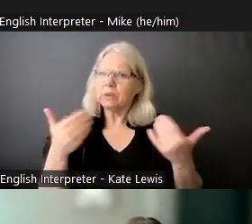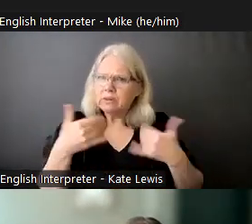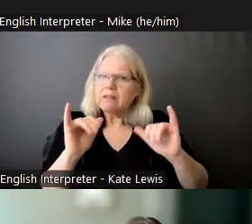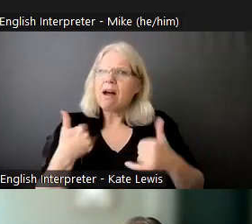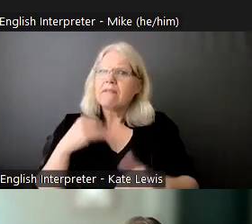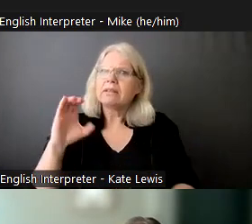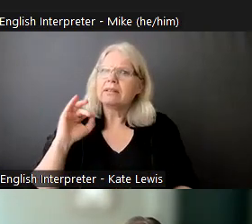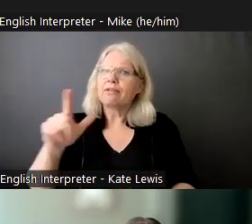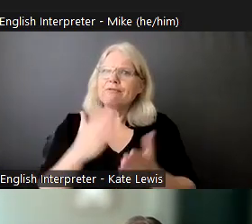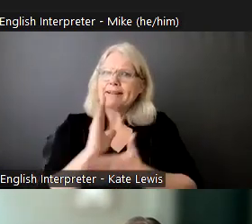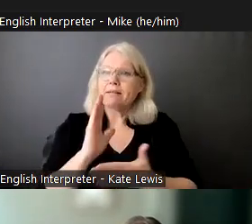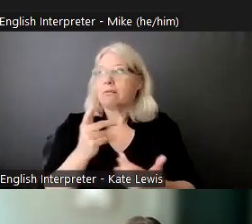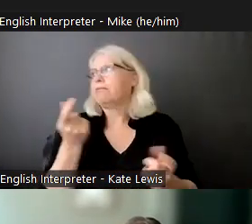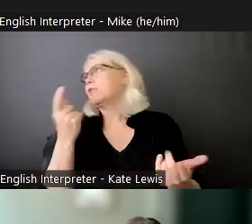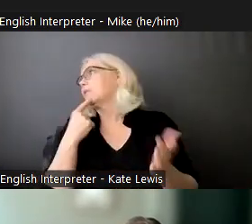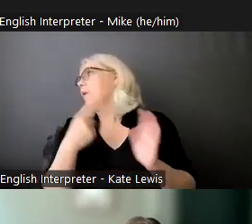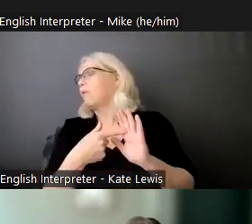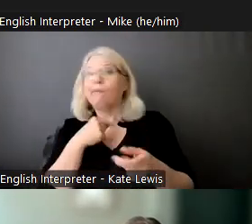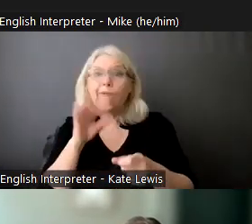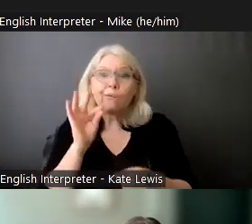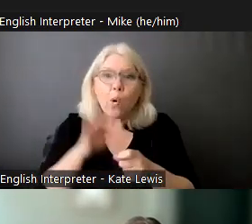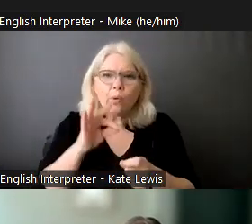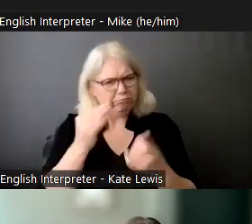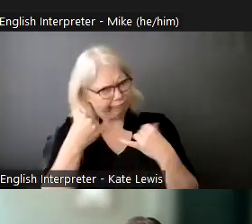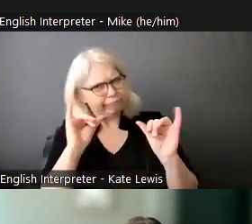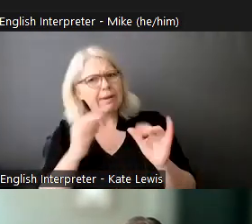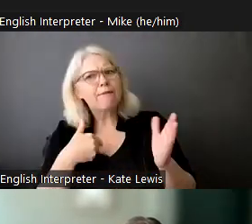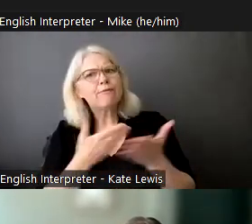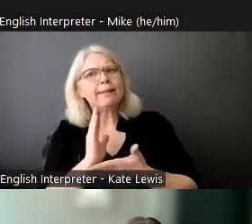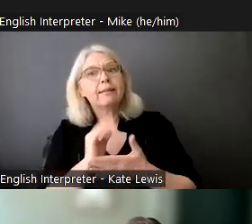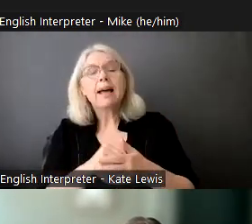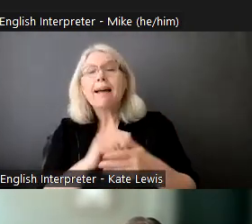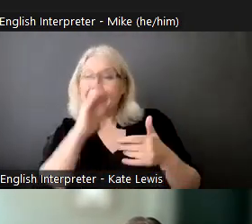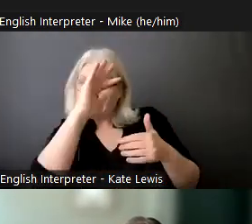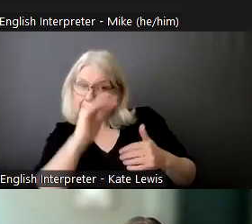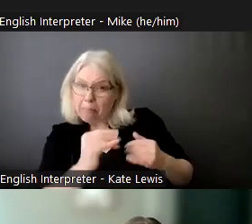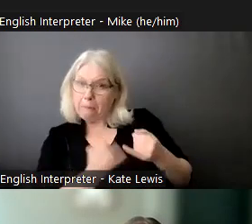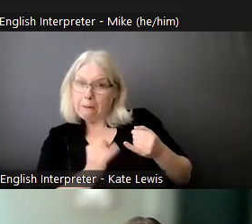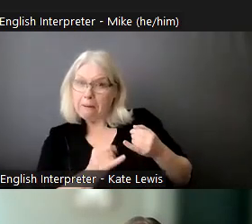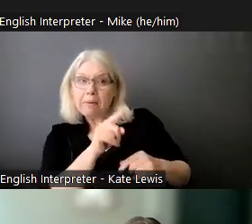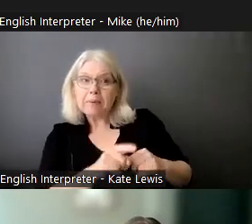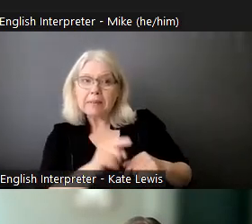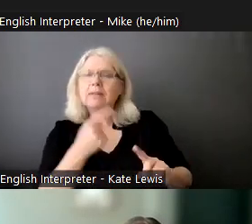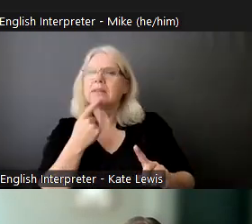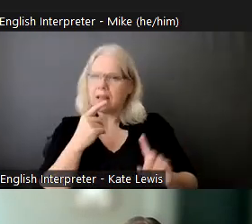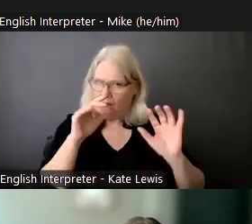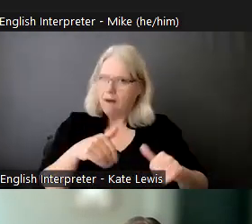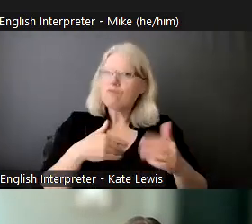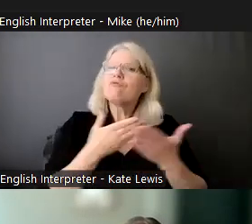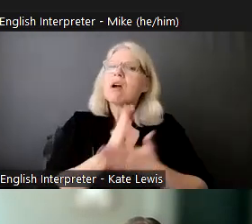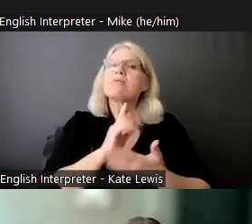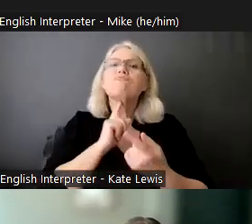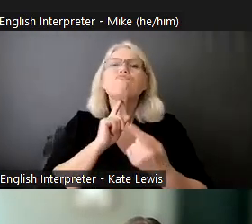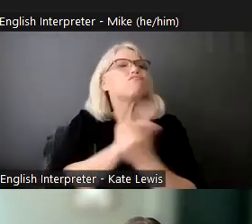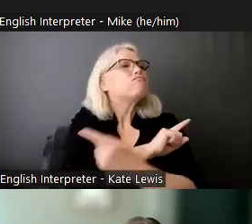can still vote. And notably, right here at the bottom, they still have the right to meet with anyone they wish or to join